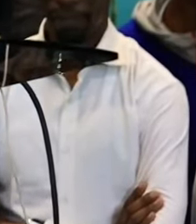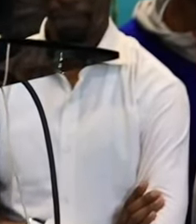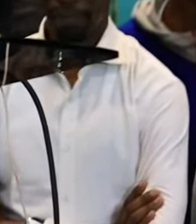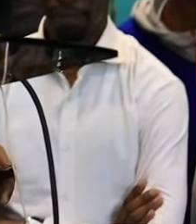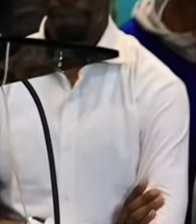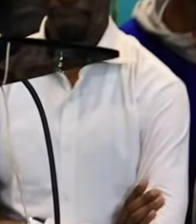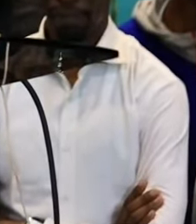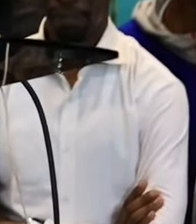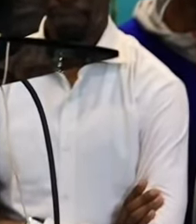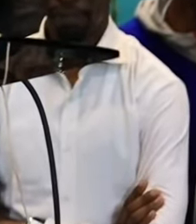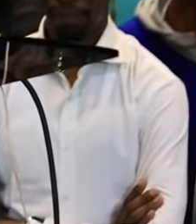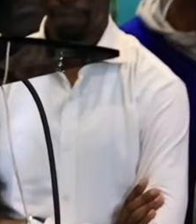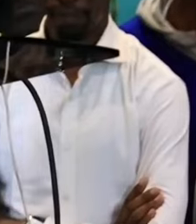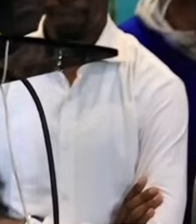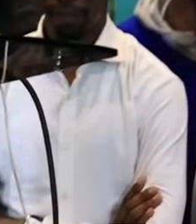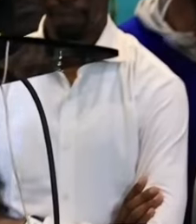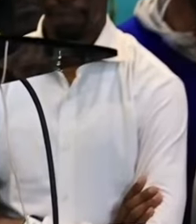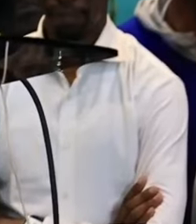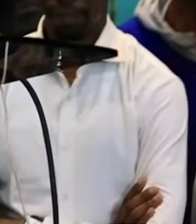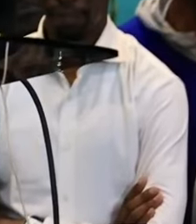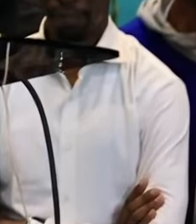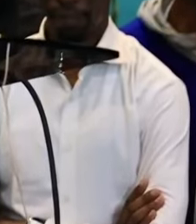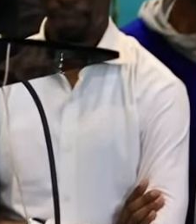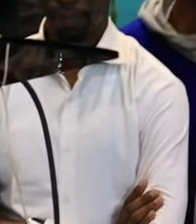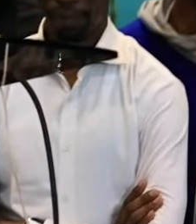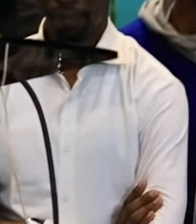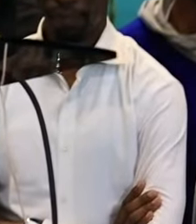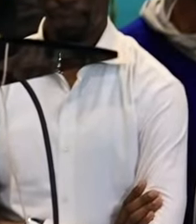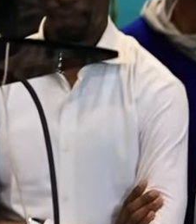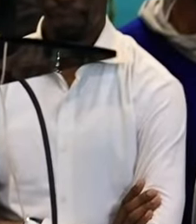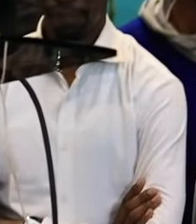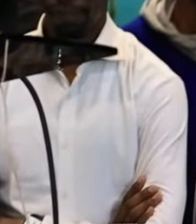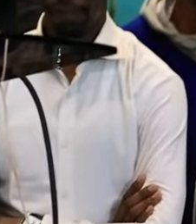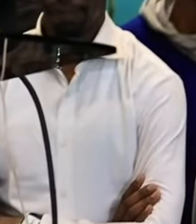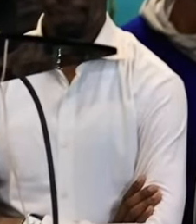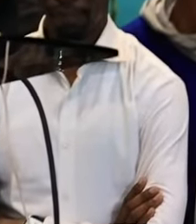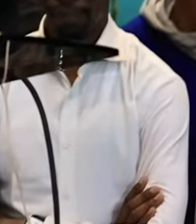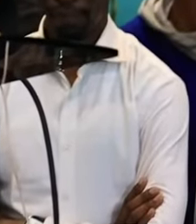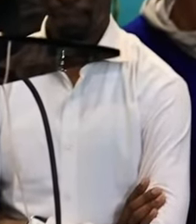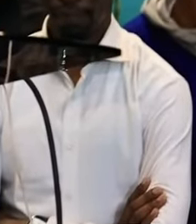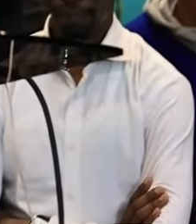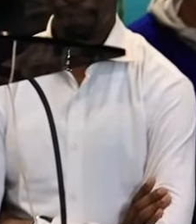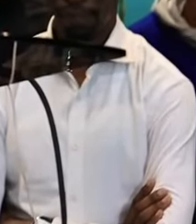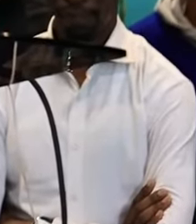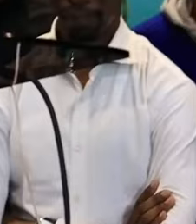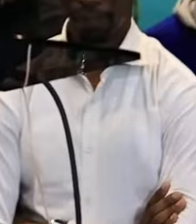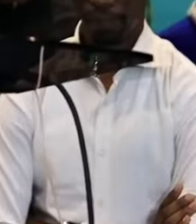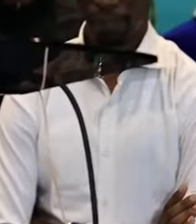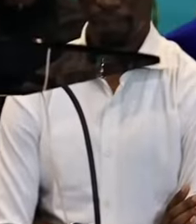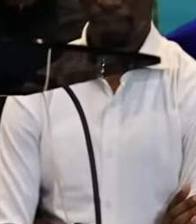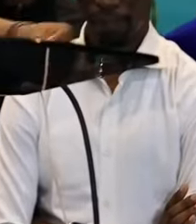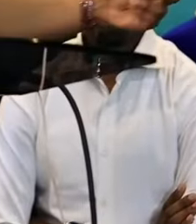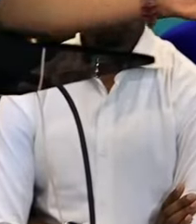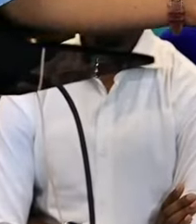hand. And I want to pray. The organist be humming that song very quietly. All heads bowed, all eyes closed. Spend the next first